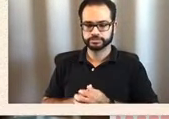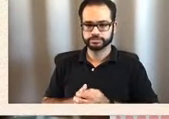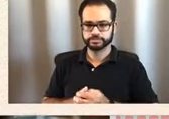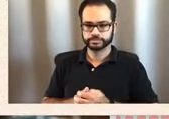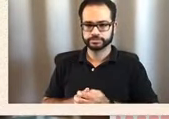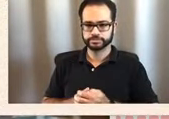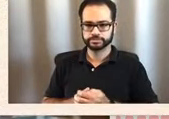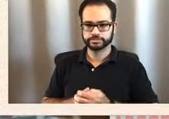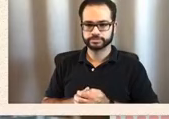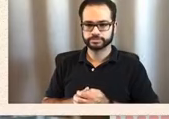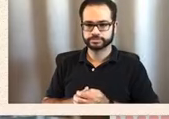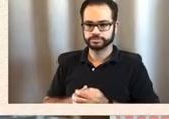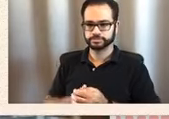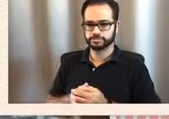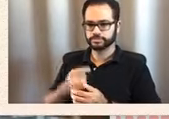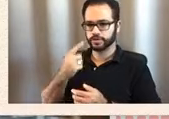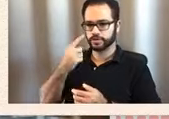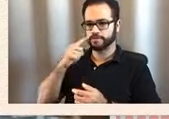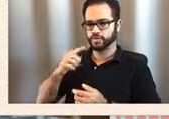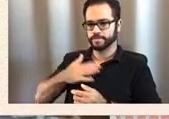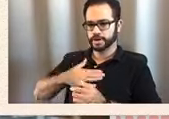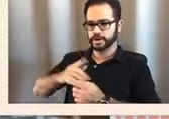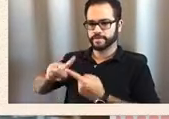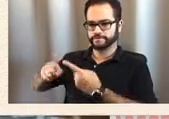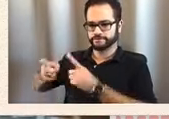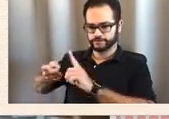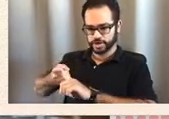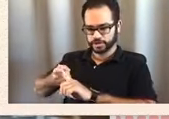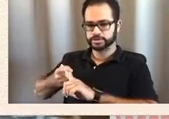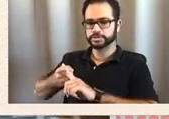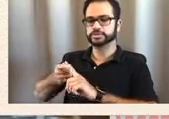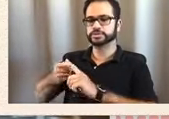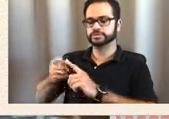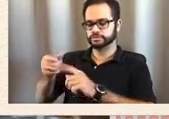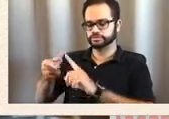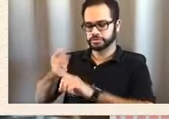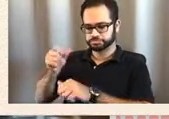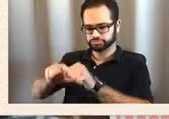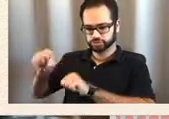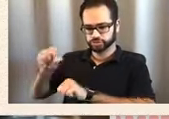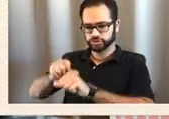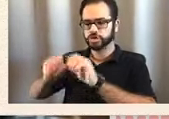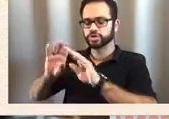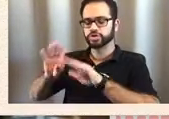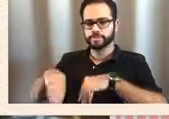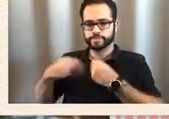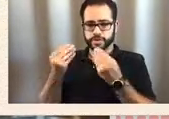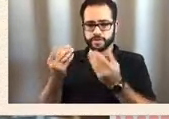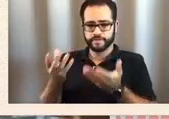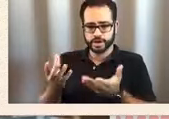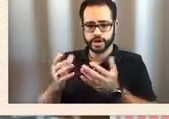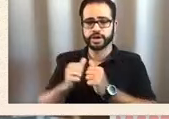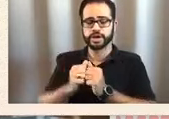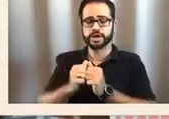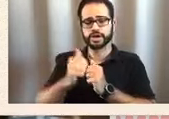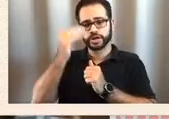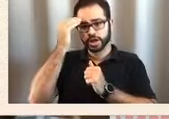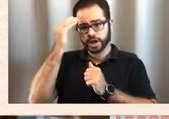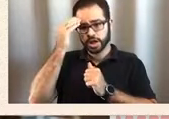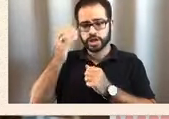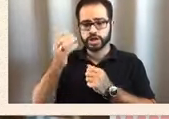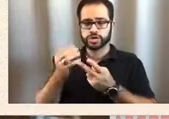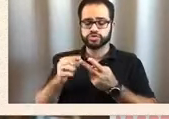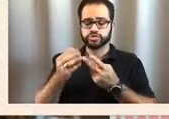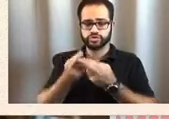For my friends, we learn from each other, provide, acknowledge resources, and we learn on